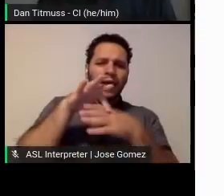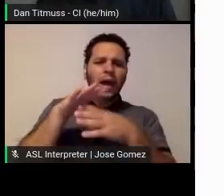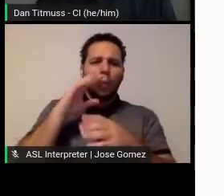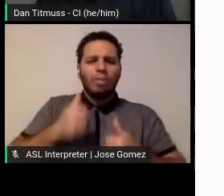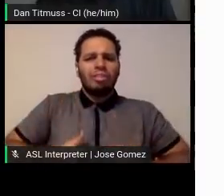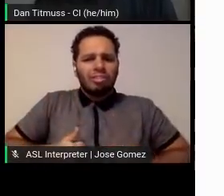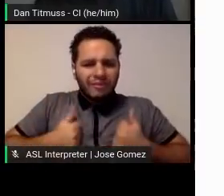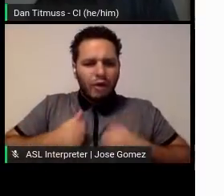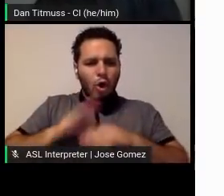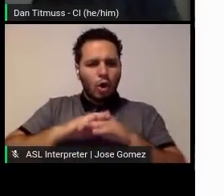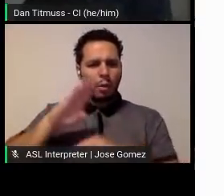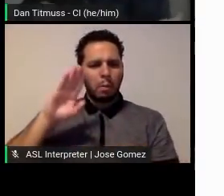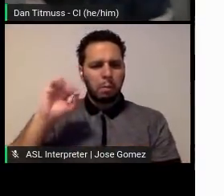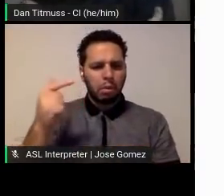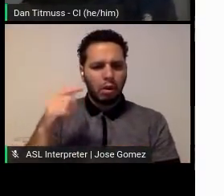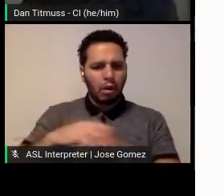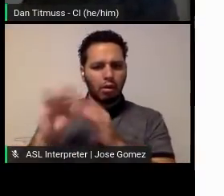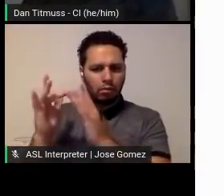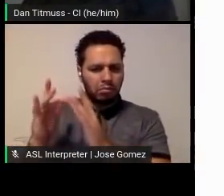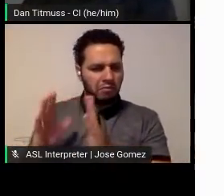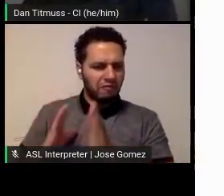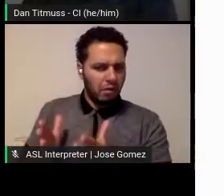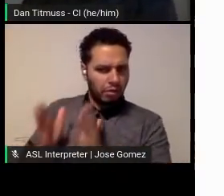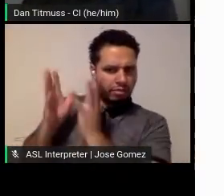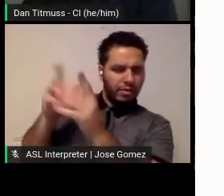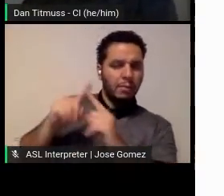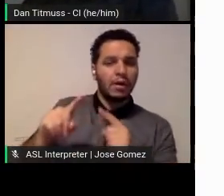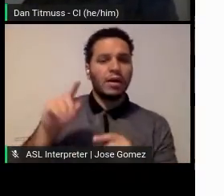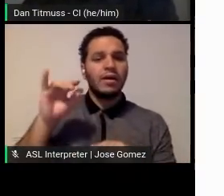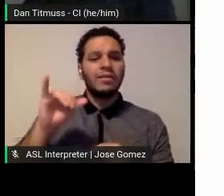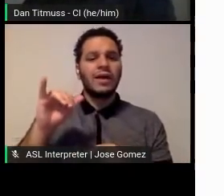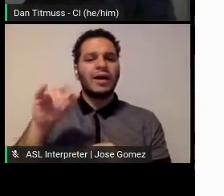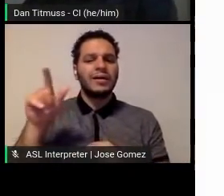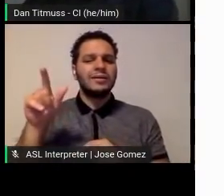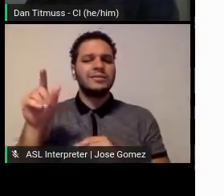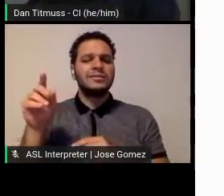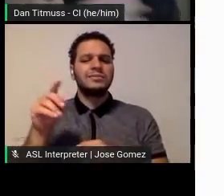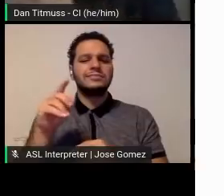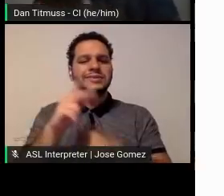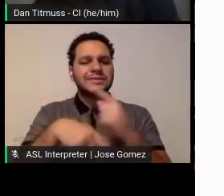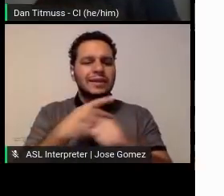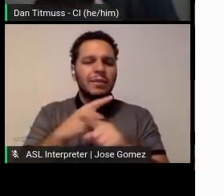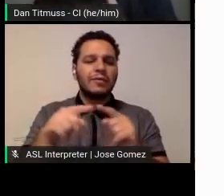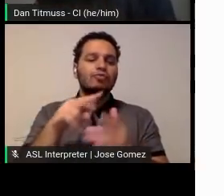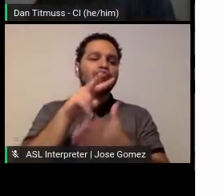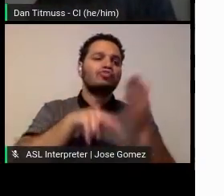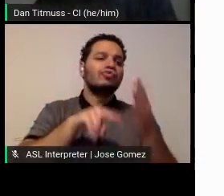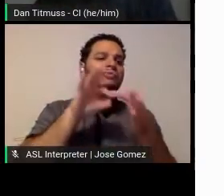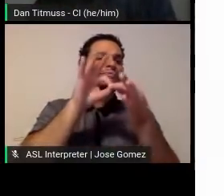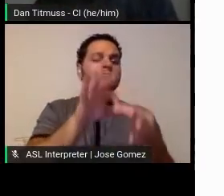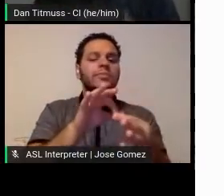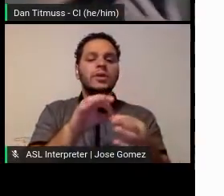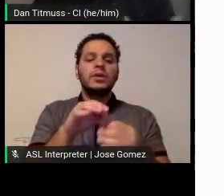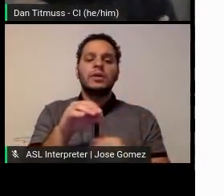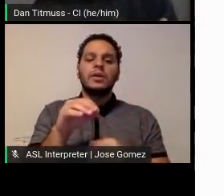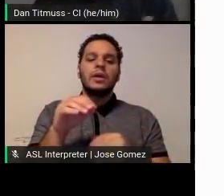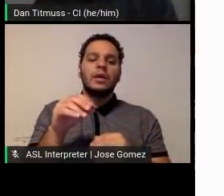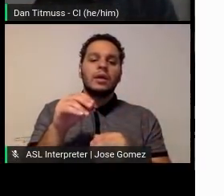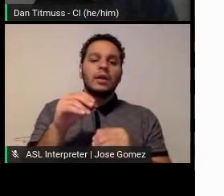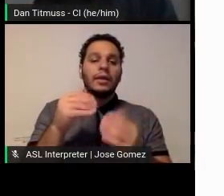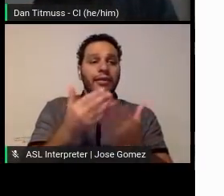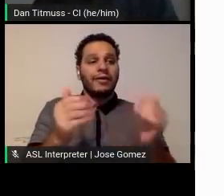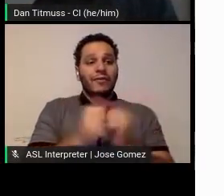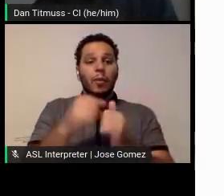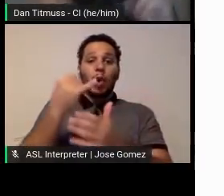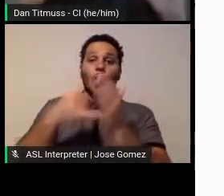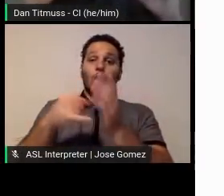blog on your site. And blogs are often thought of as patron-facing, with titles like, you know, read about the new season from our artistic